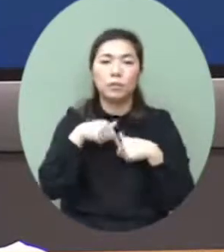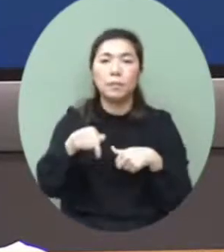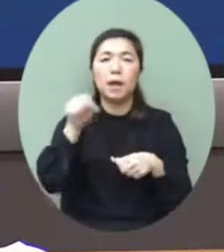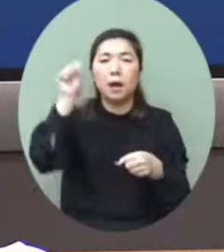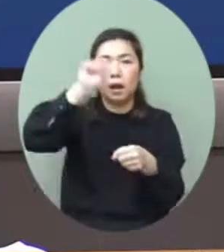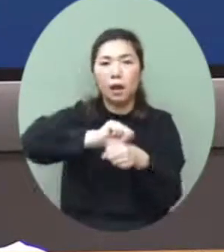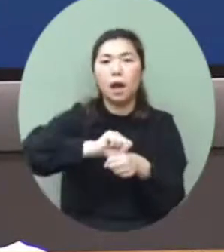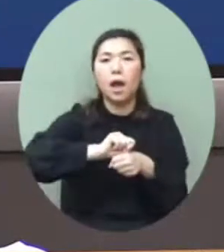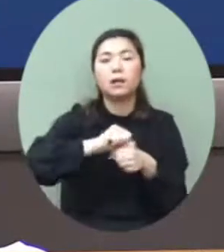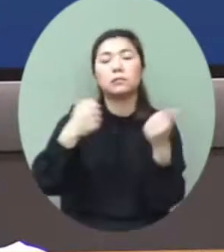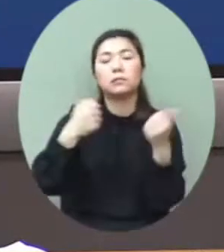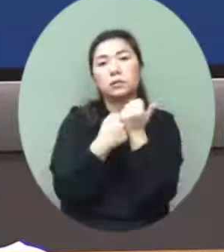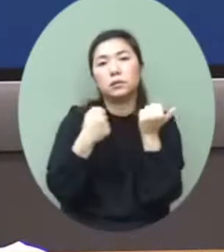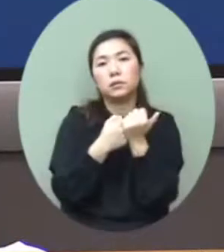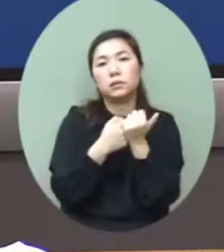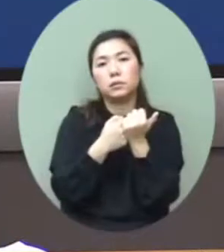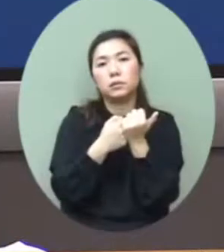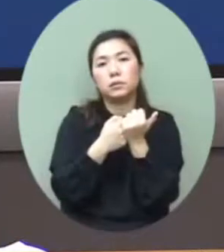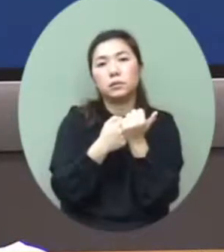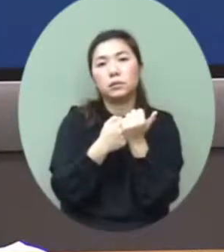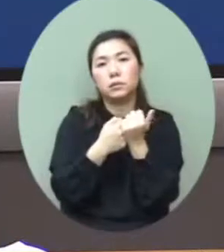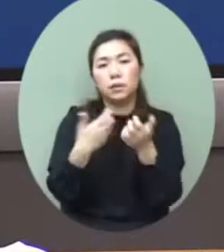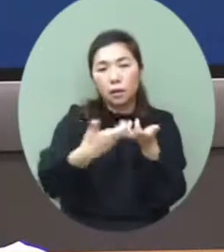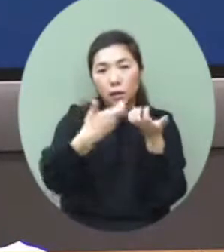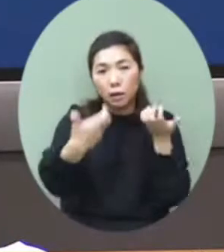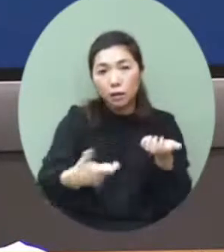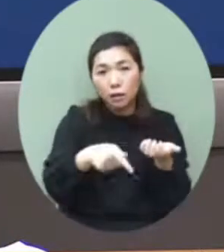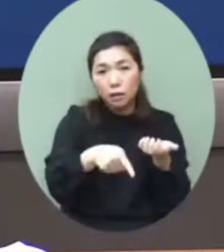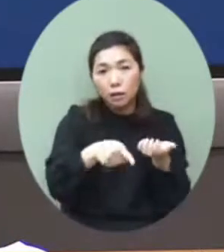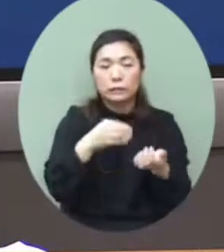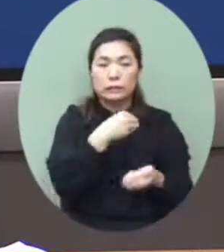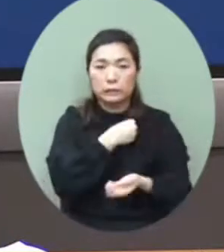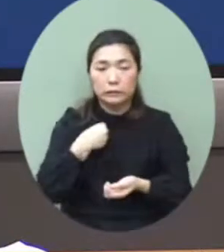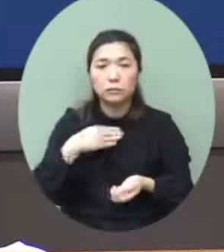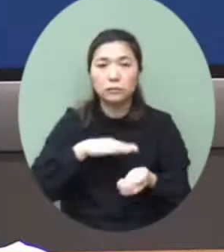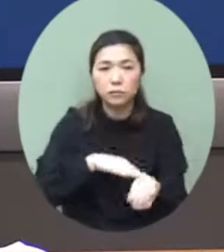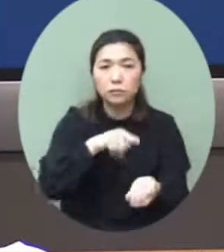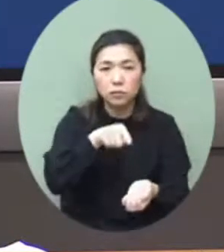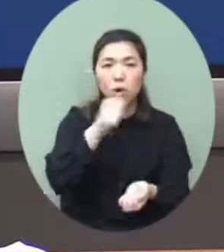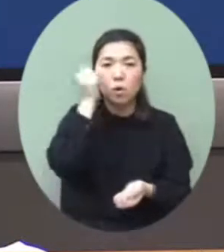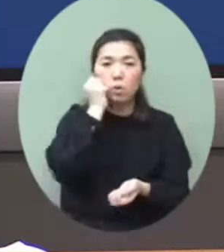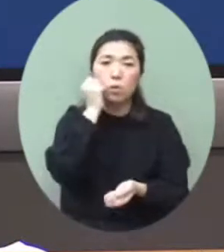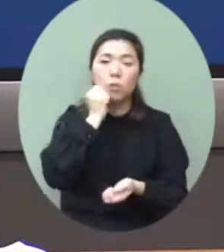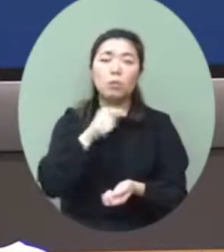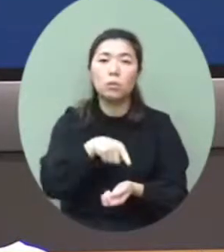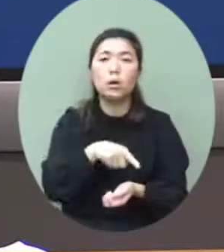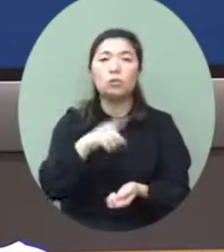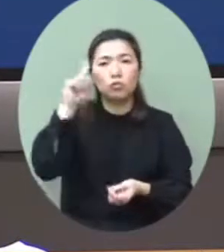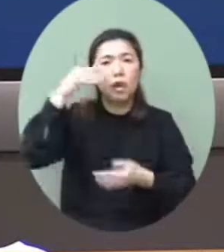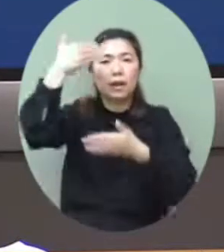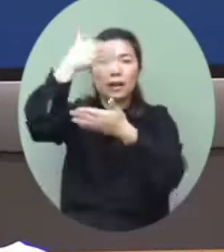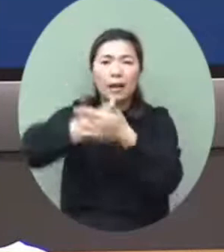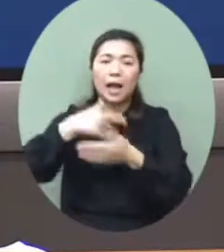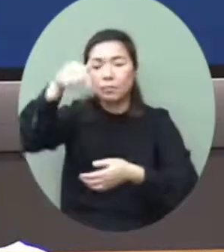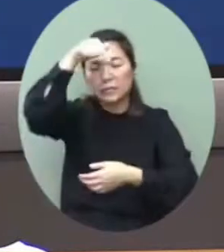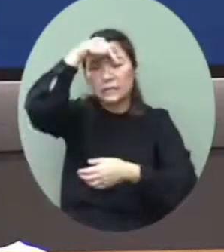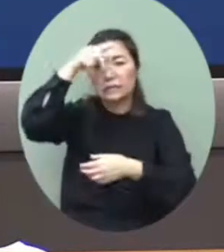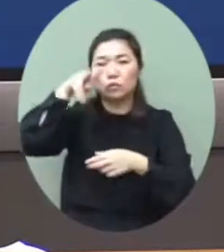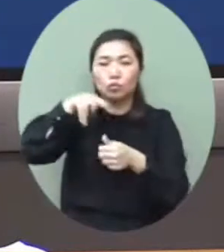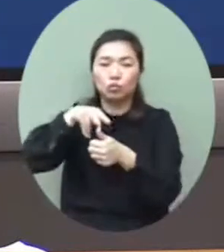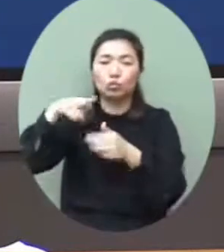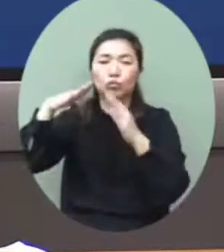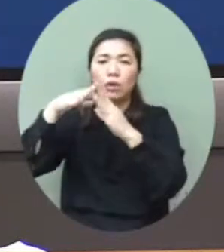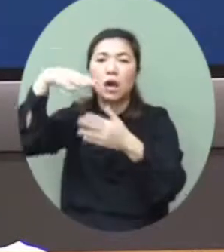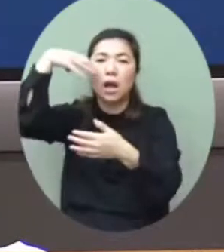will have a 200 places CIF come holding center for elderly persons that